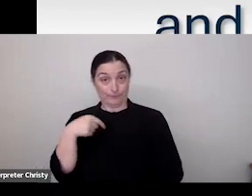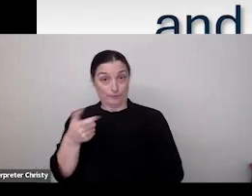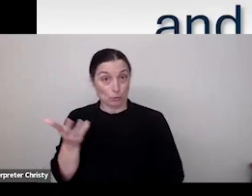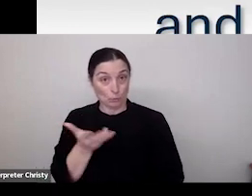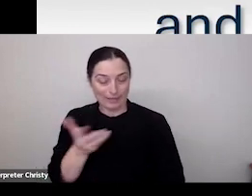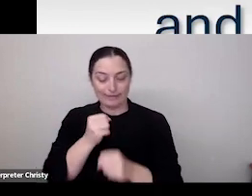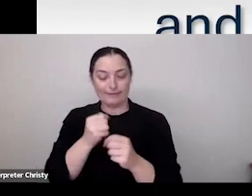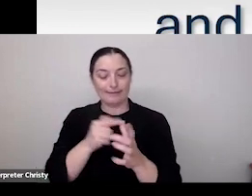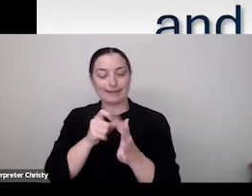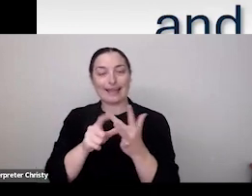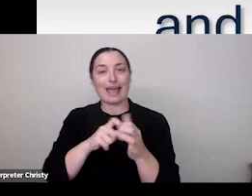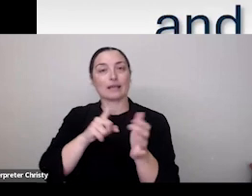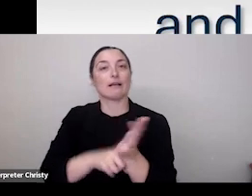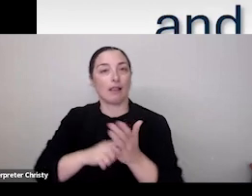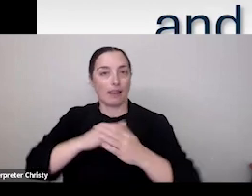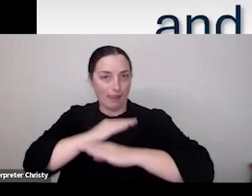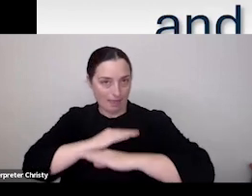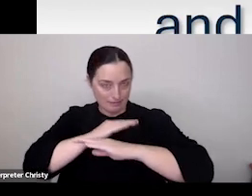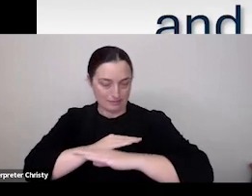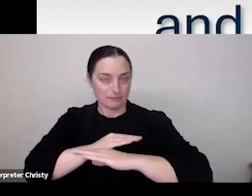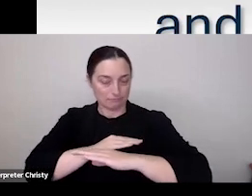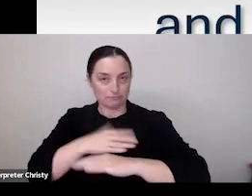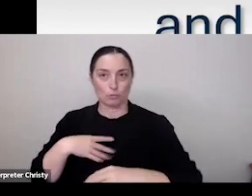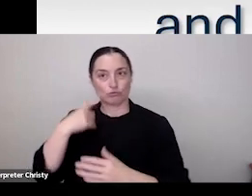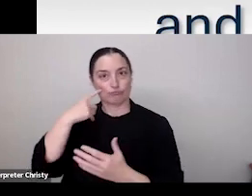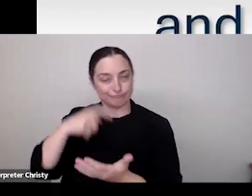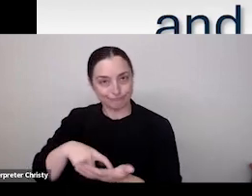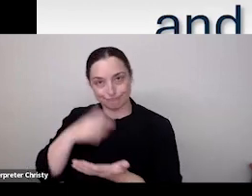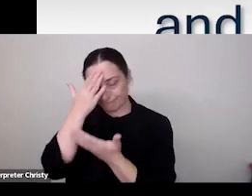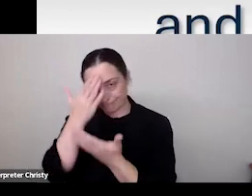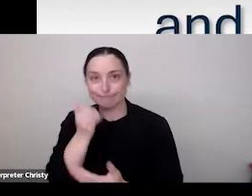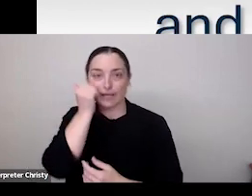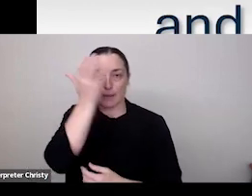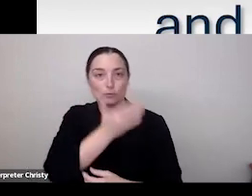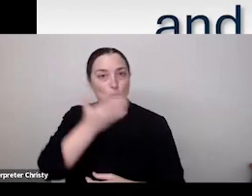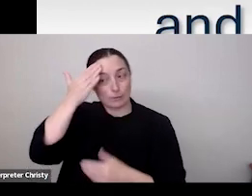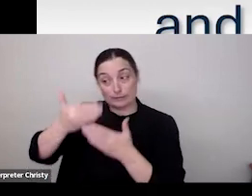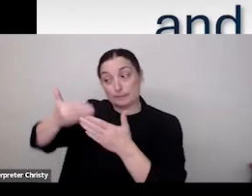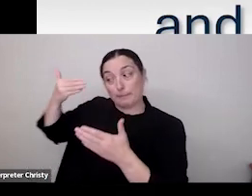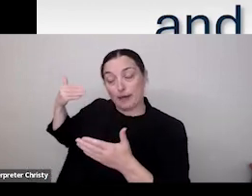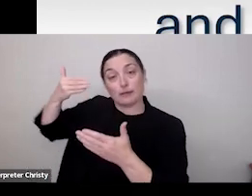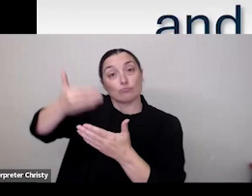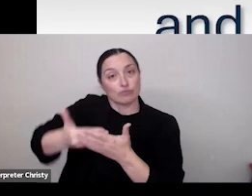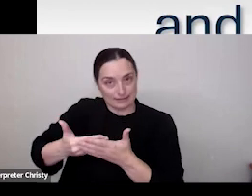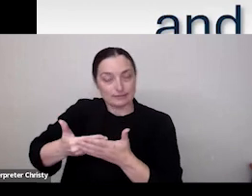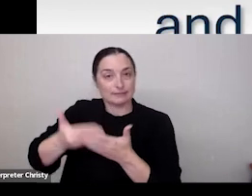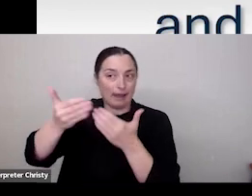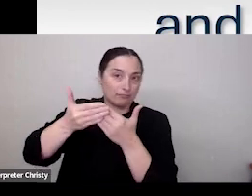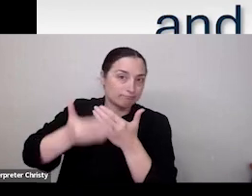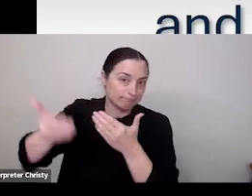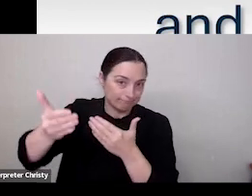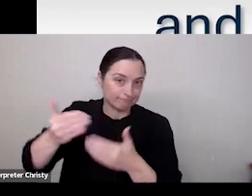lands of the Gadigal people, and I'd first like to pay my respects to Aboriginal elders, past, present, and